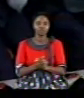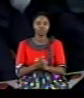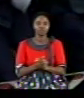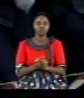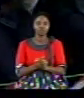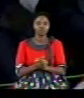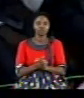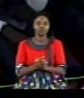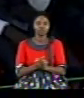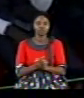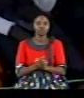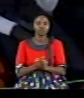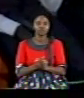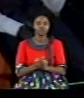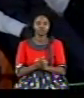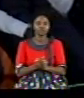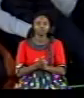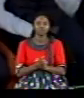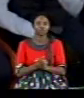I'm going to go to the house.